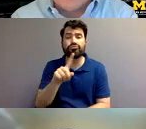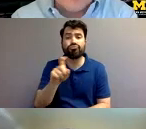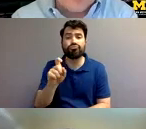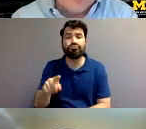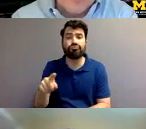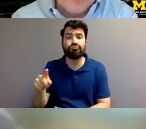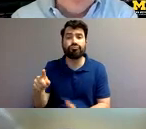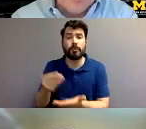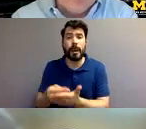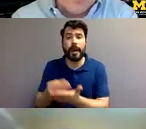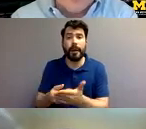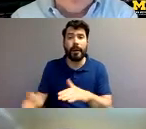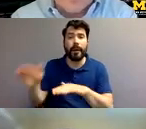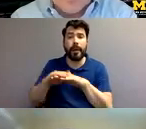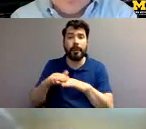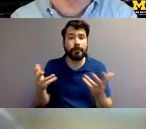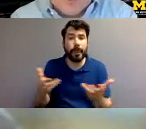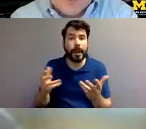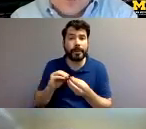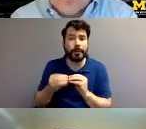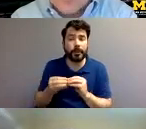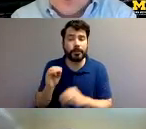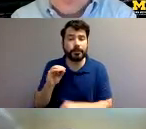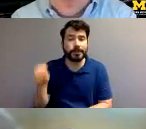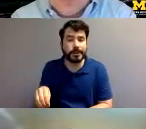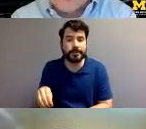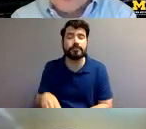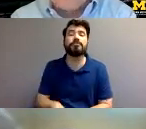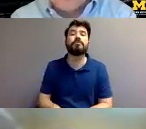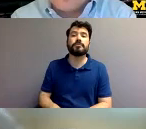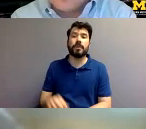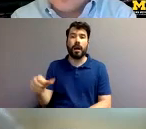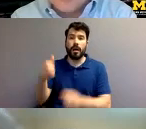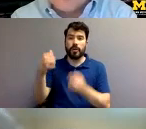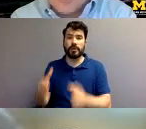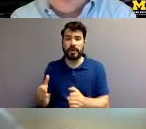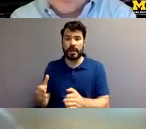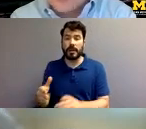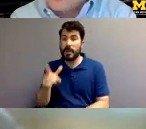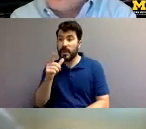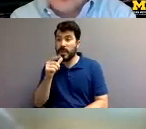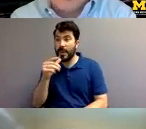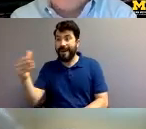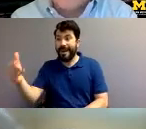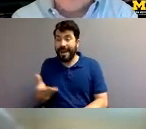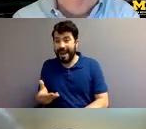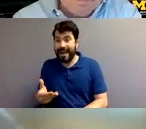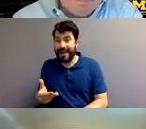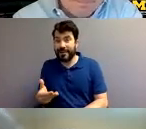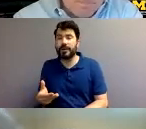be this year? And somebody else asks, what's the cutoff hire date for eligibility for FY21